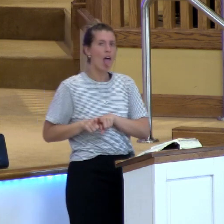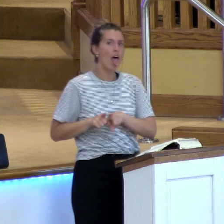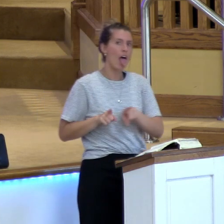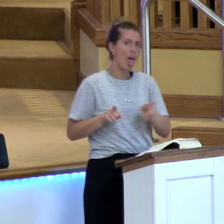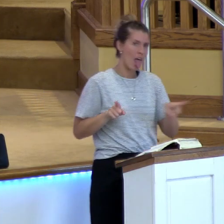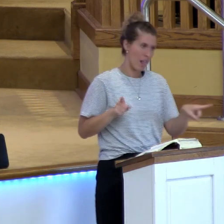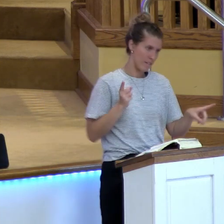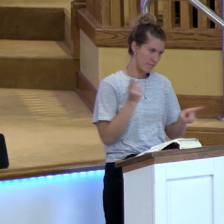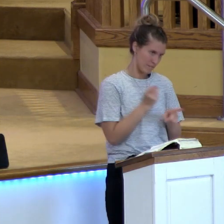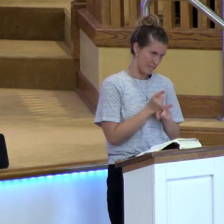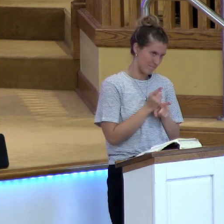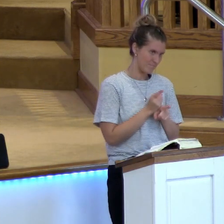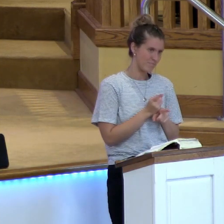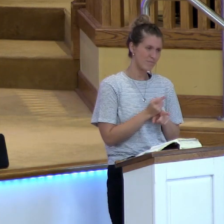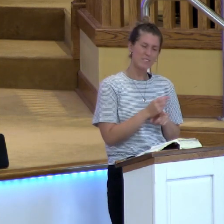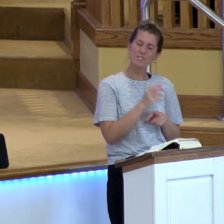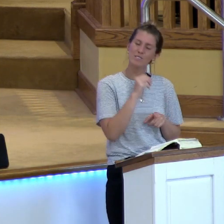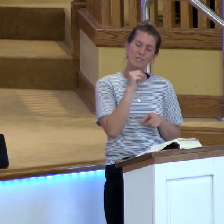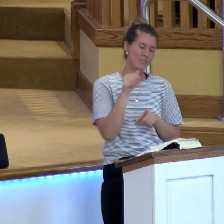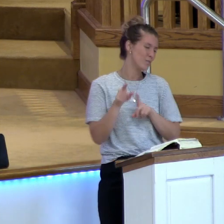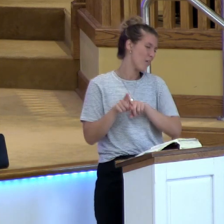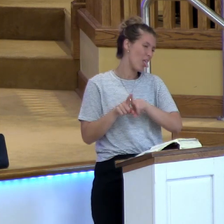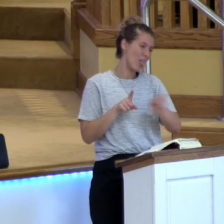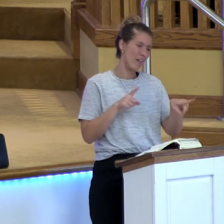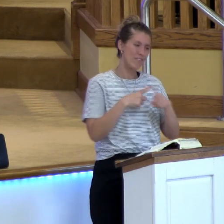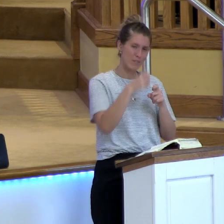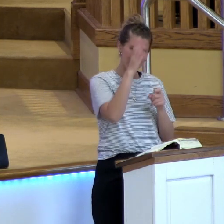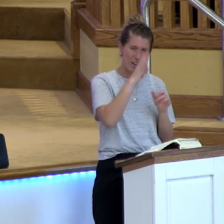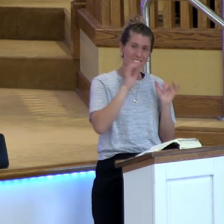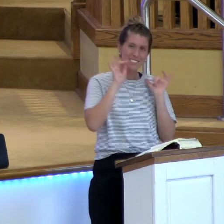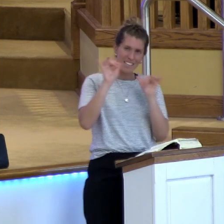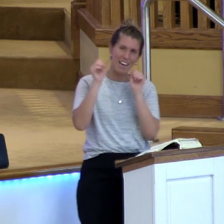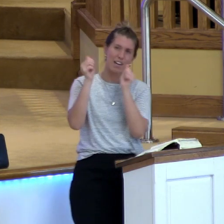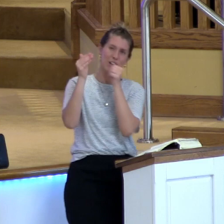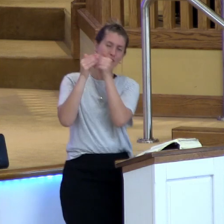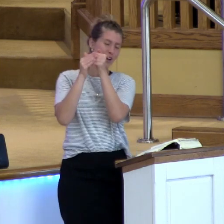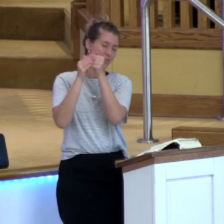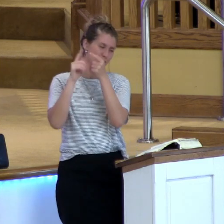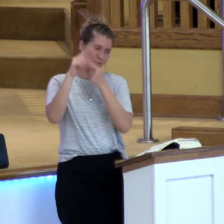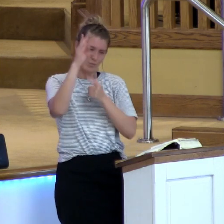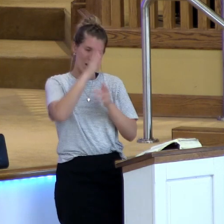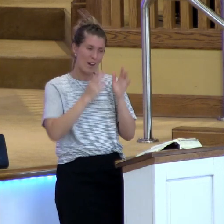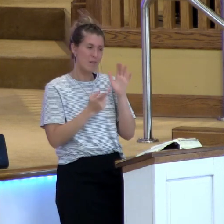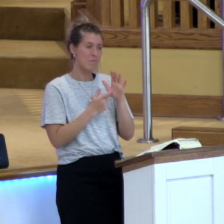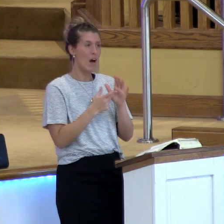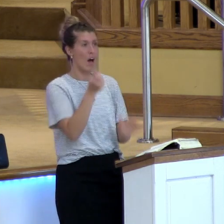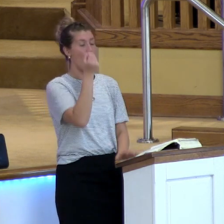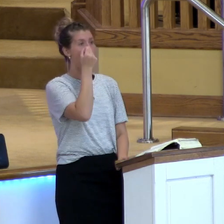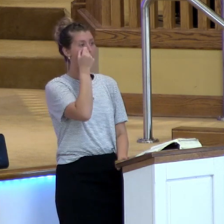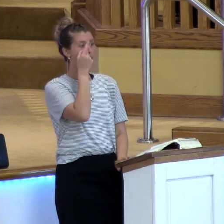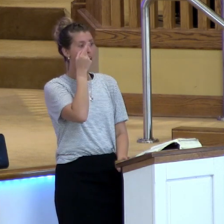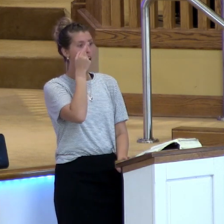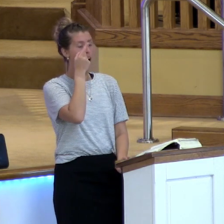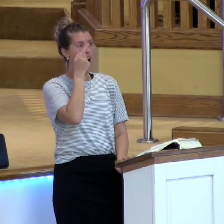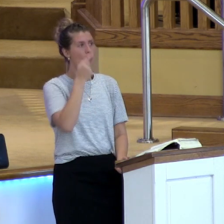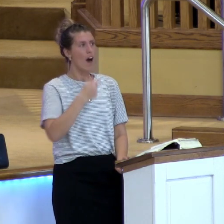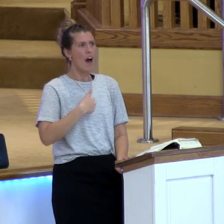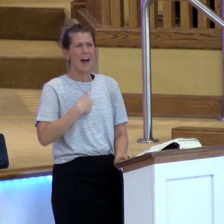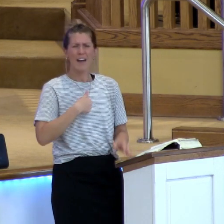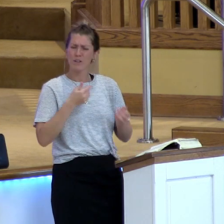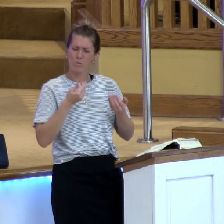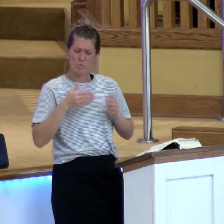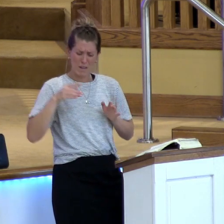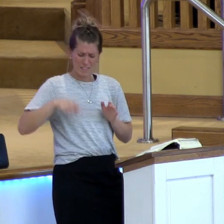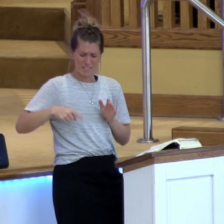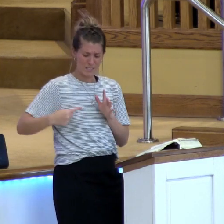distant. Don't go distant. Stay close. And Paul came to realization, okay, I don't want this